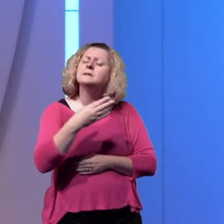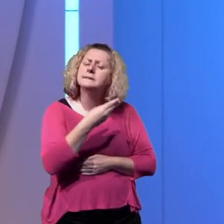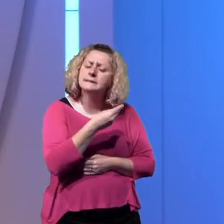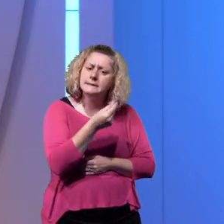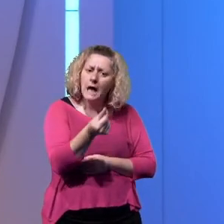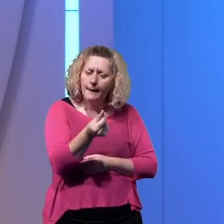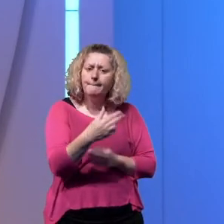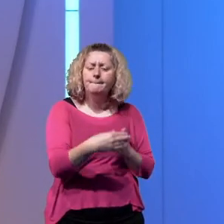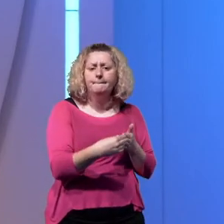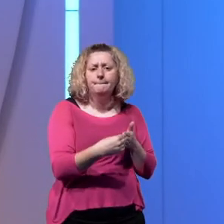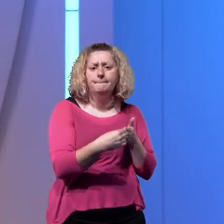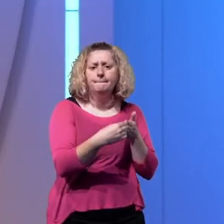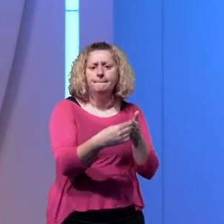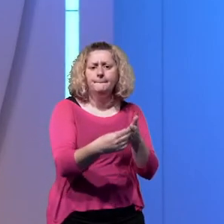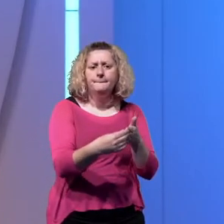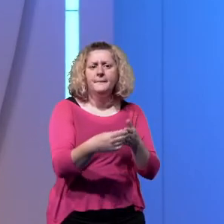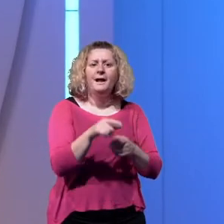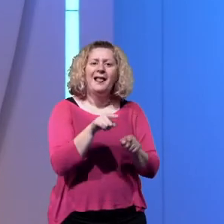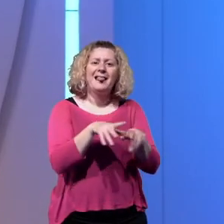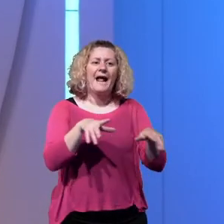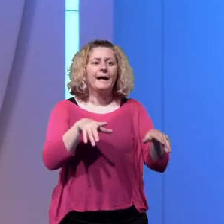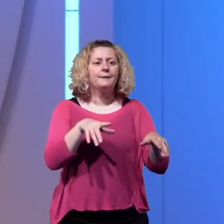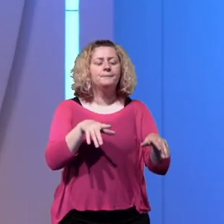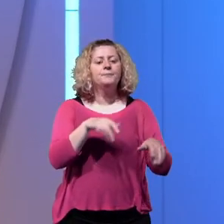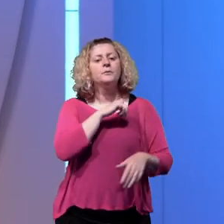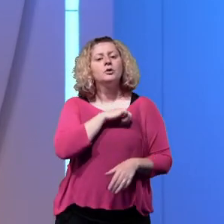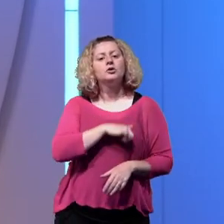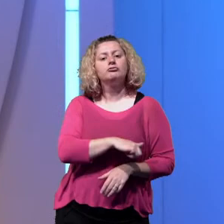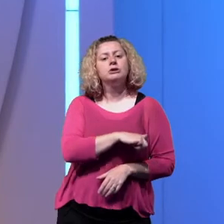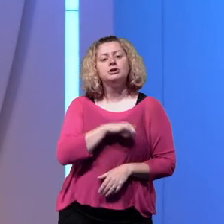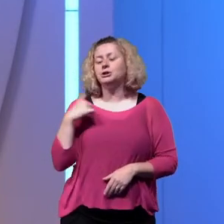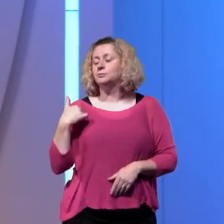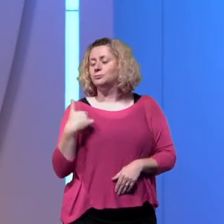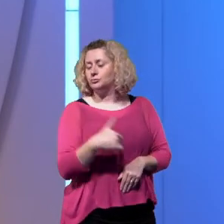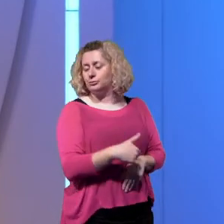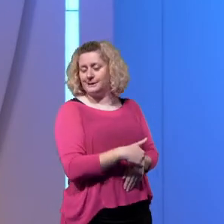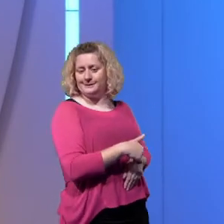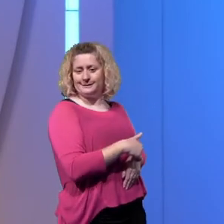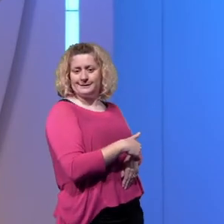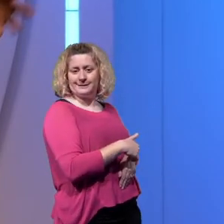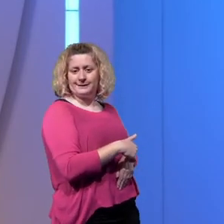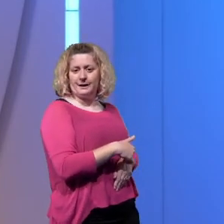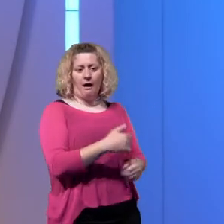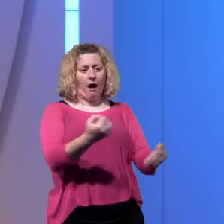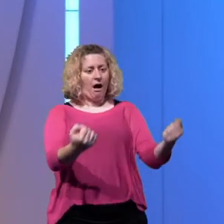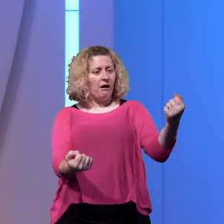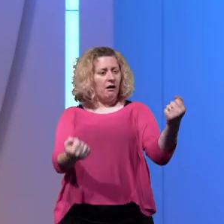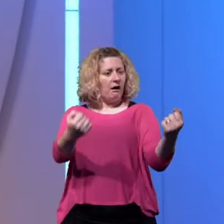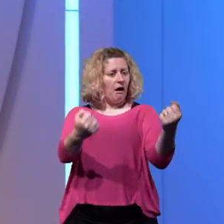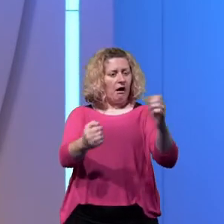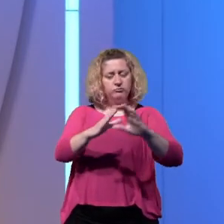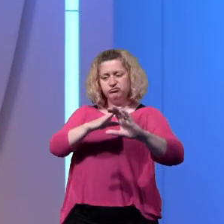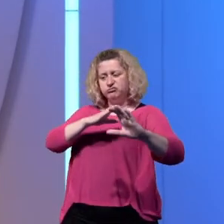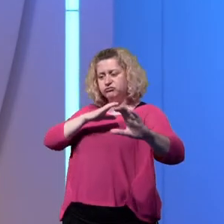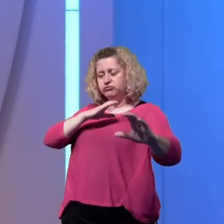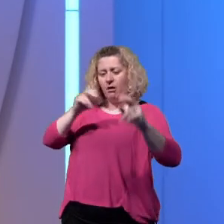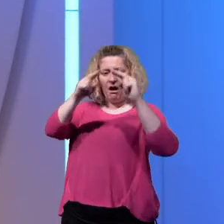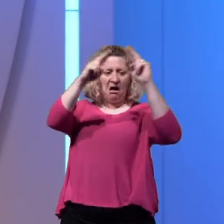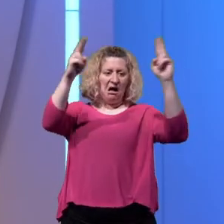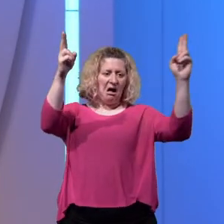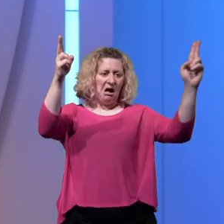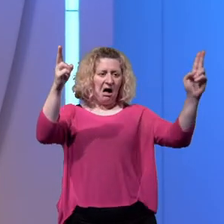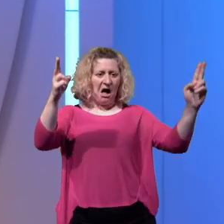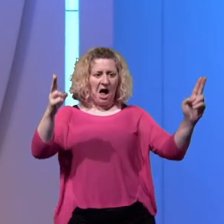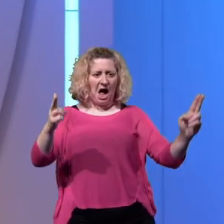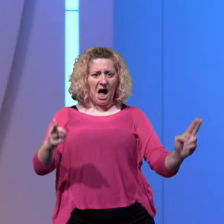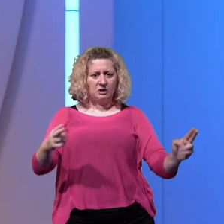leaders that are sort of Christian princes. They boss everyone. Massive cars, houses. I mean, it's just incredible how they